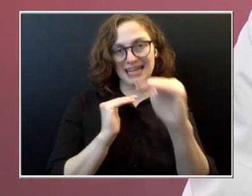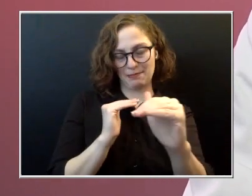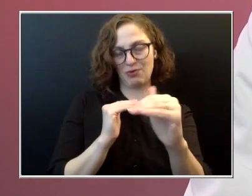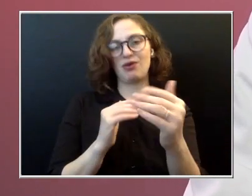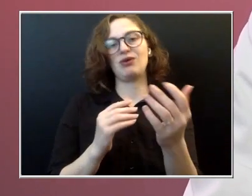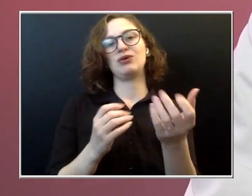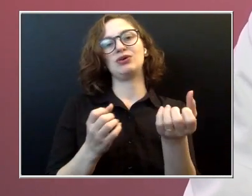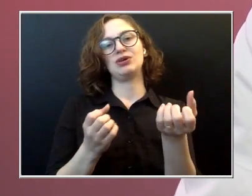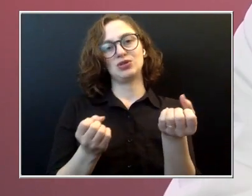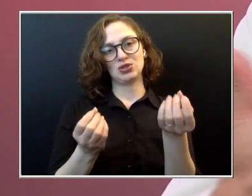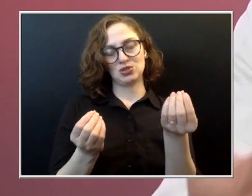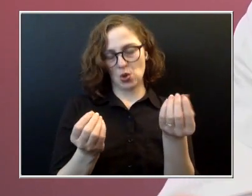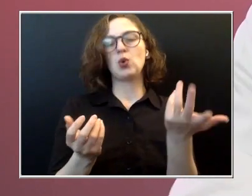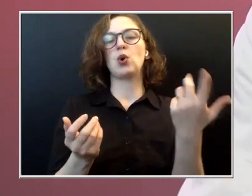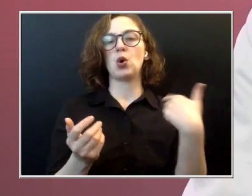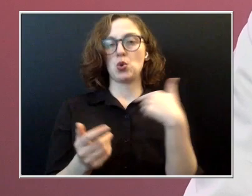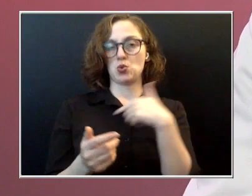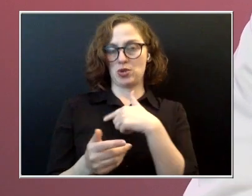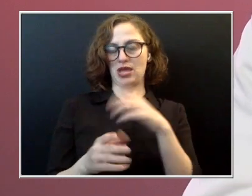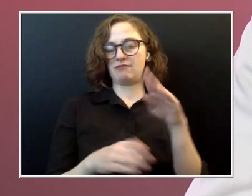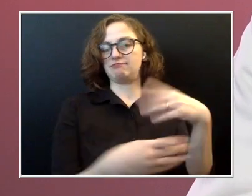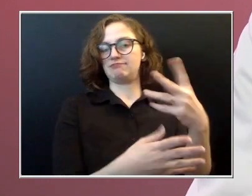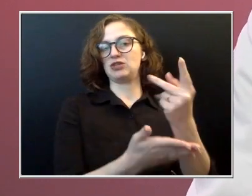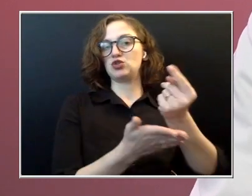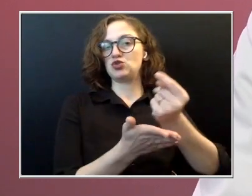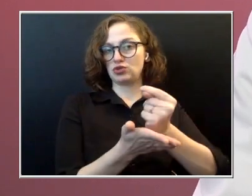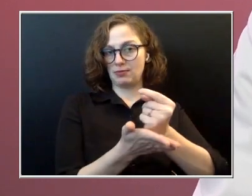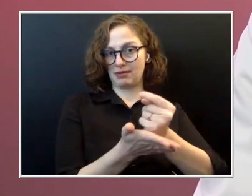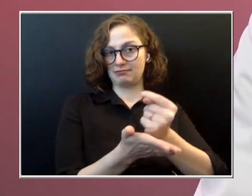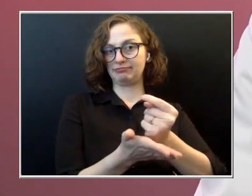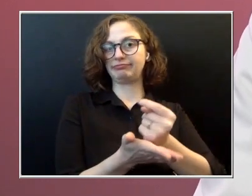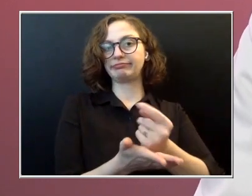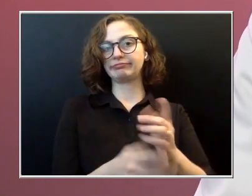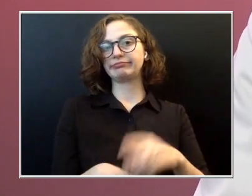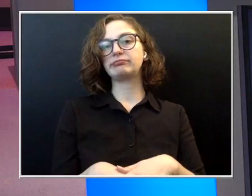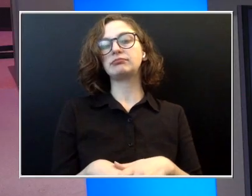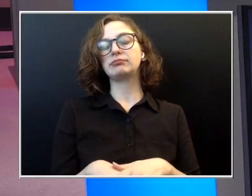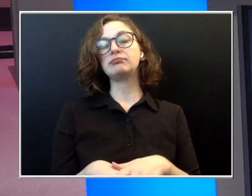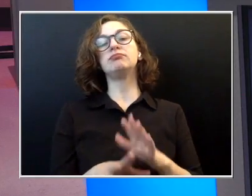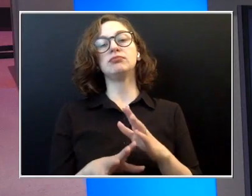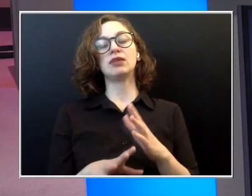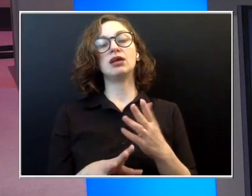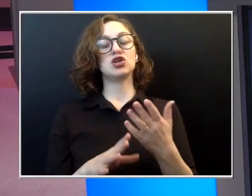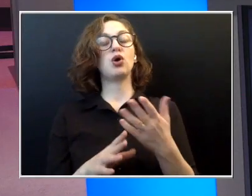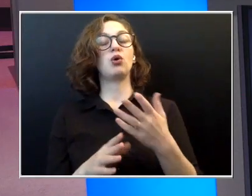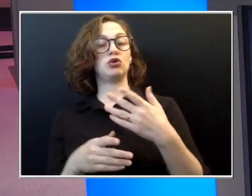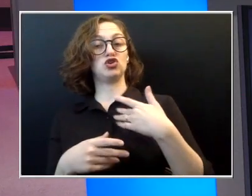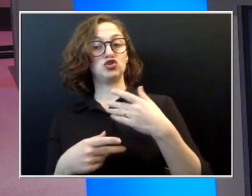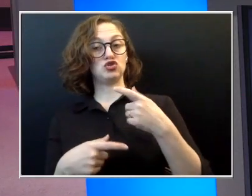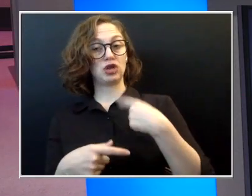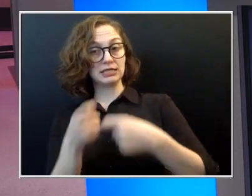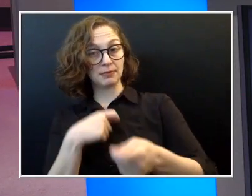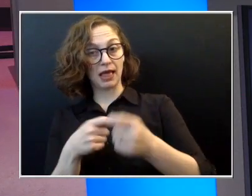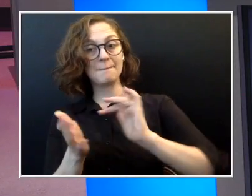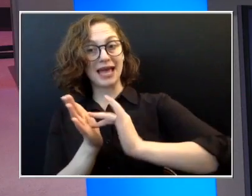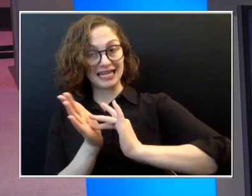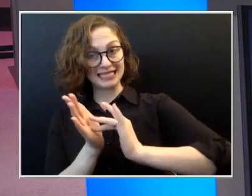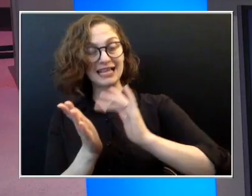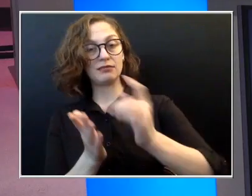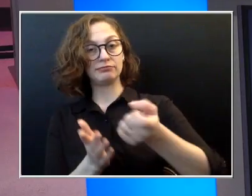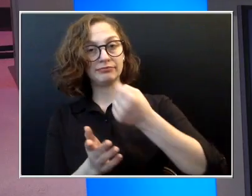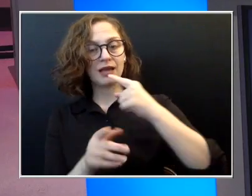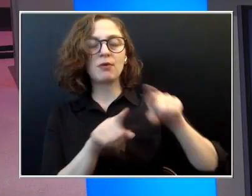are stabilizing that. So besides transplant meds, he's on amyloid treatment also. What is amyloid treatment? So we call them